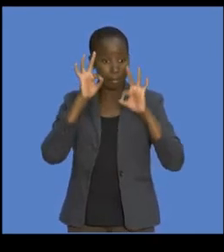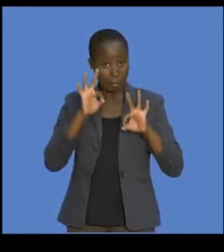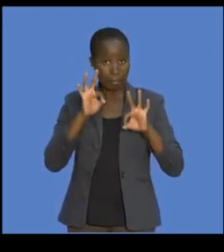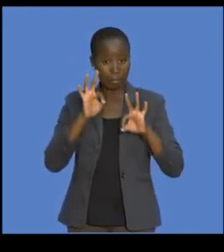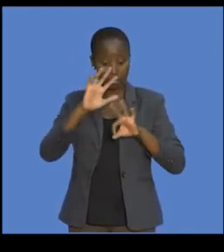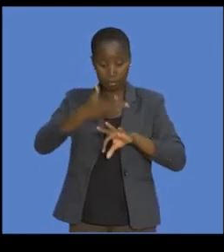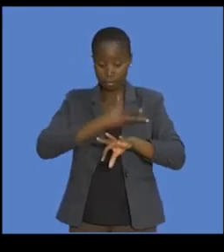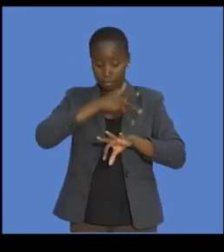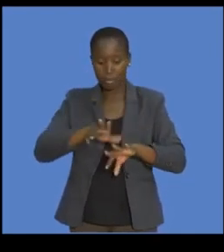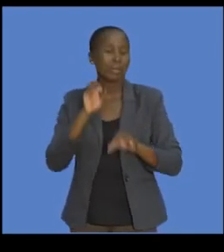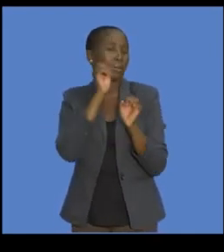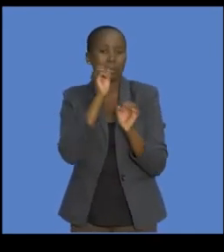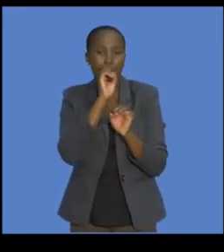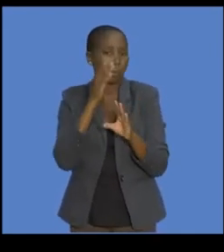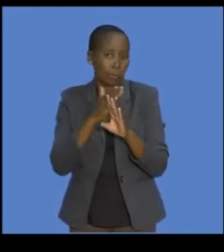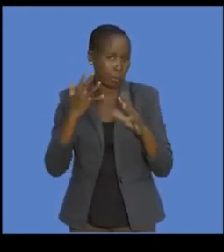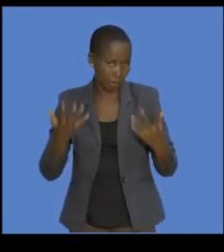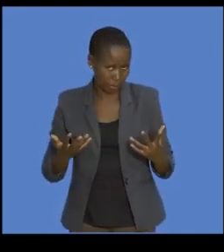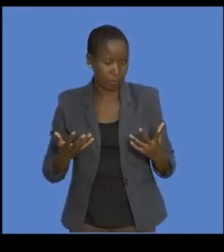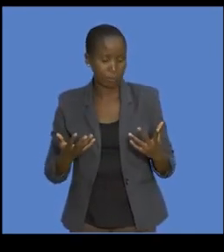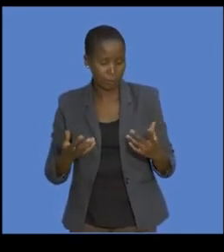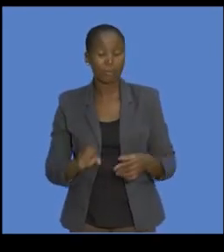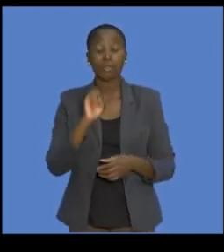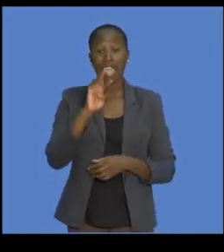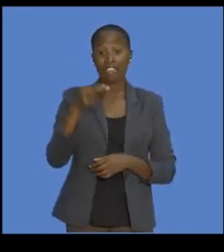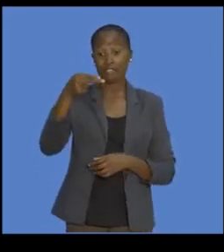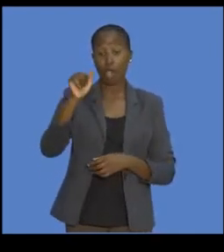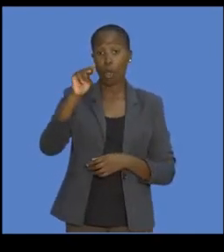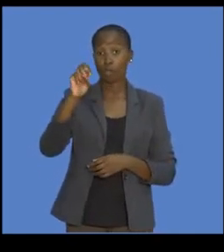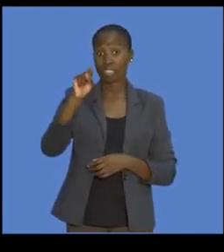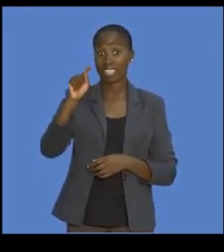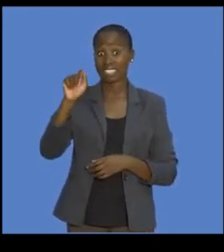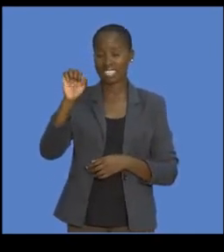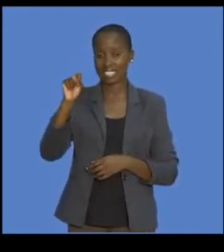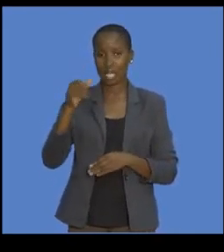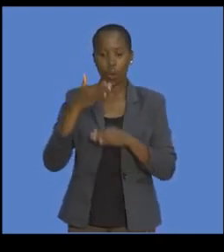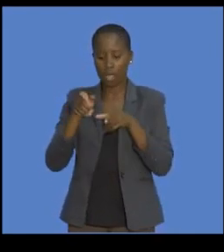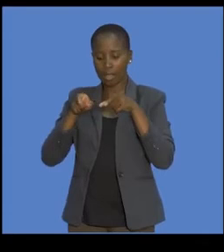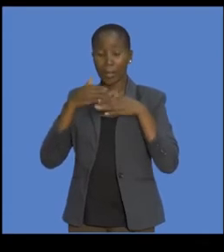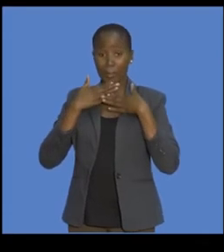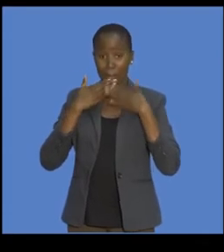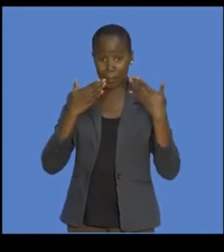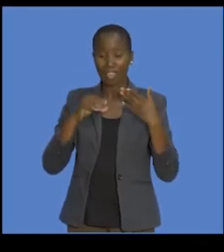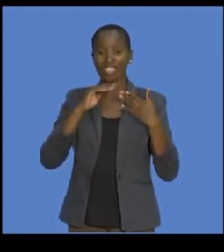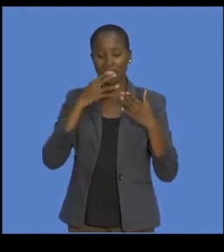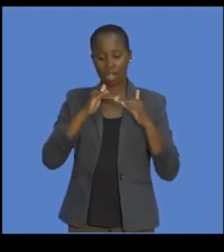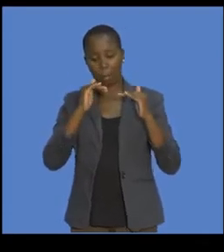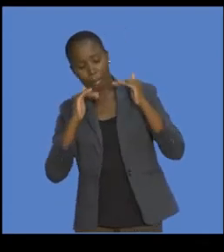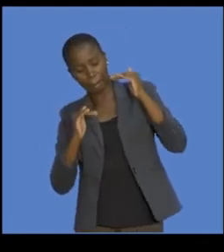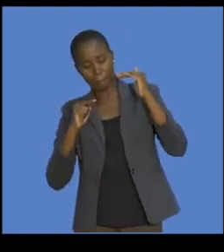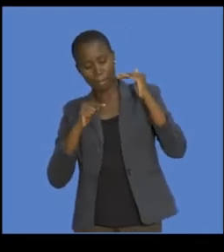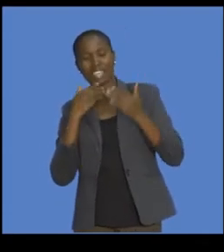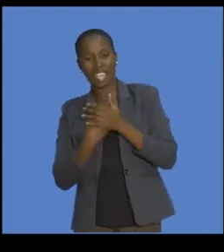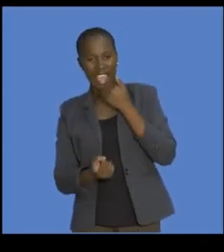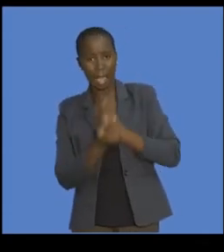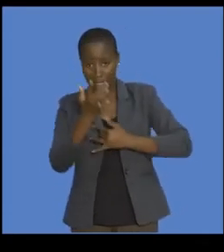accumulate. If homeostasis is not restored, the imbalance may lead to disease or even death.